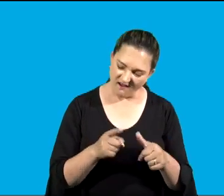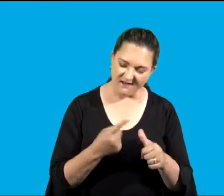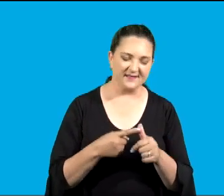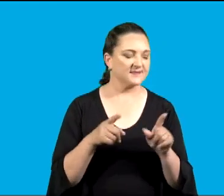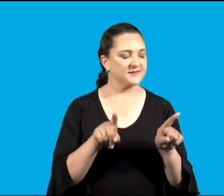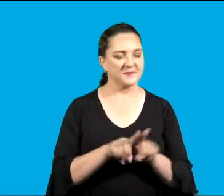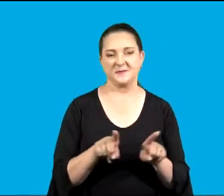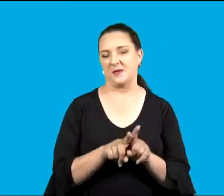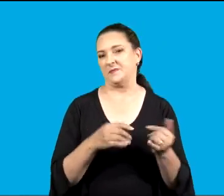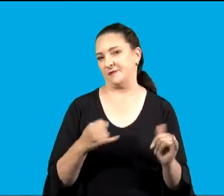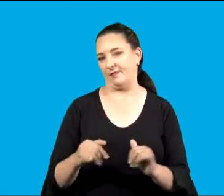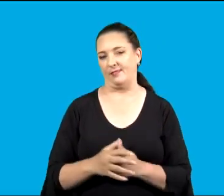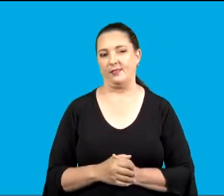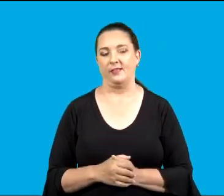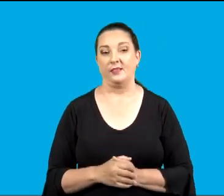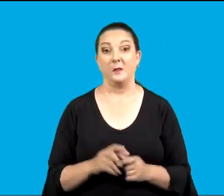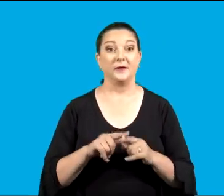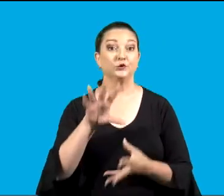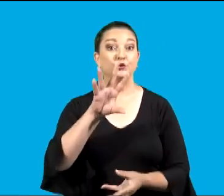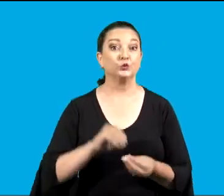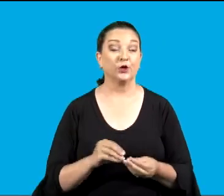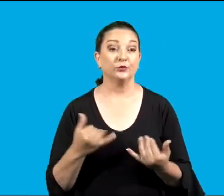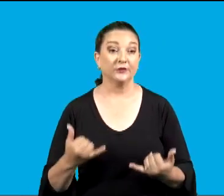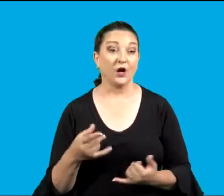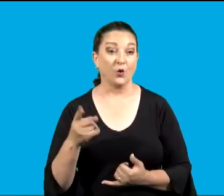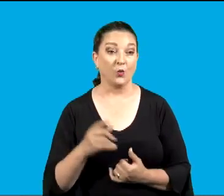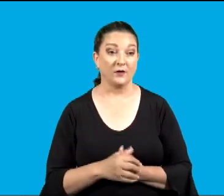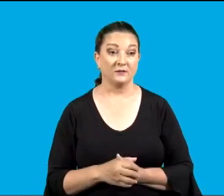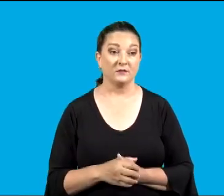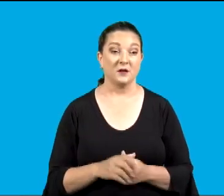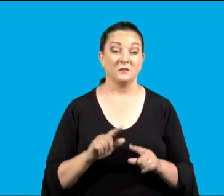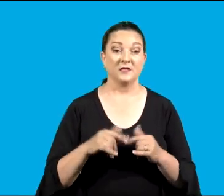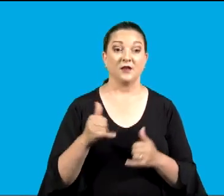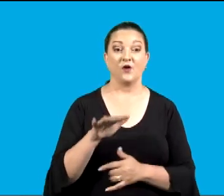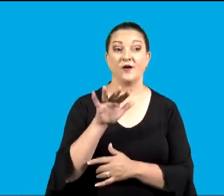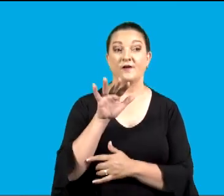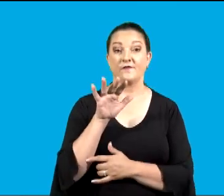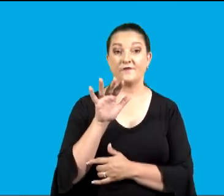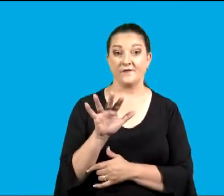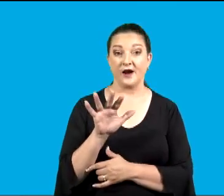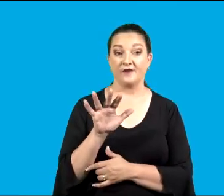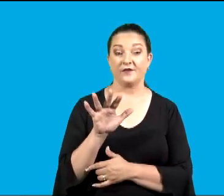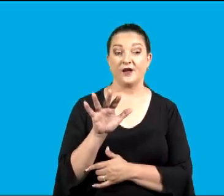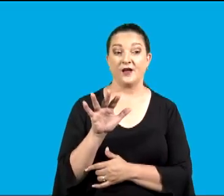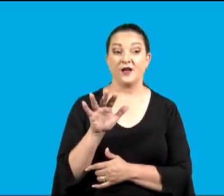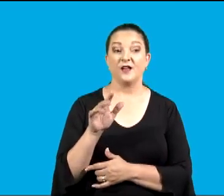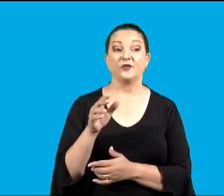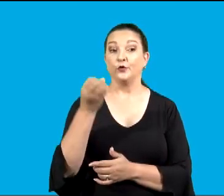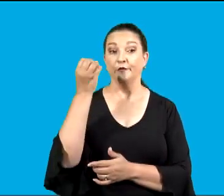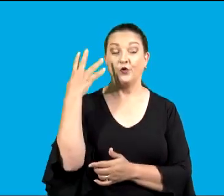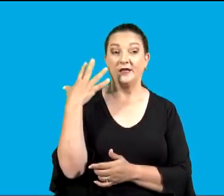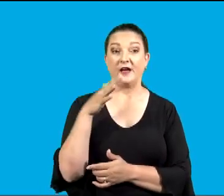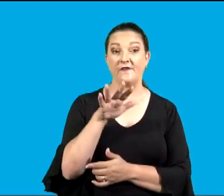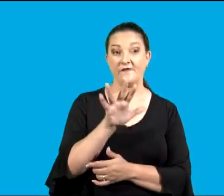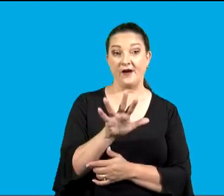2,640. Now I can get the total now, where I now say, don't forget to add the 520,280. So that is where I